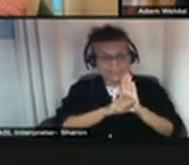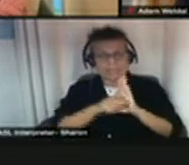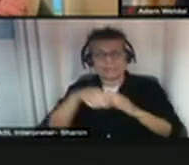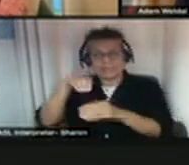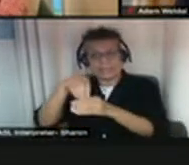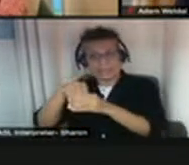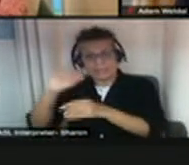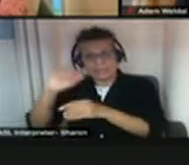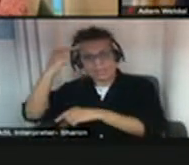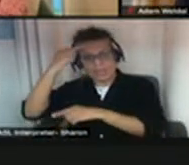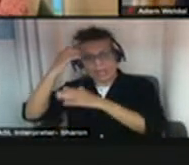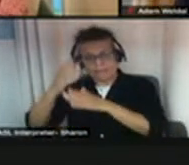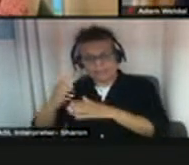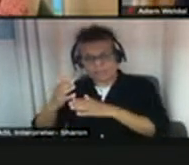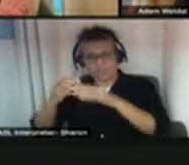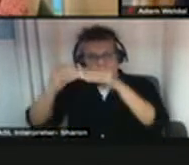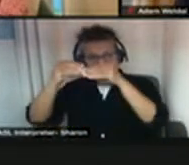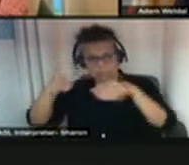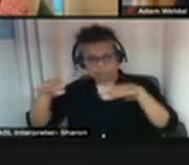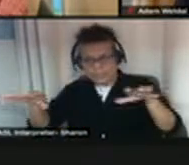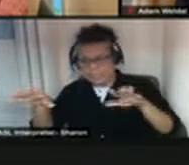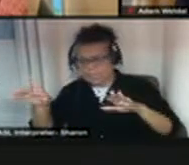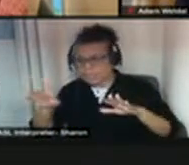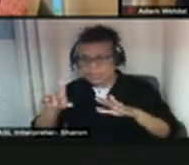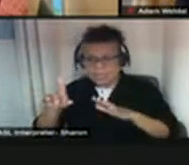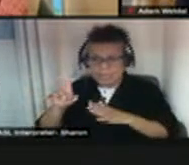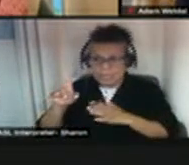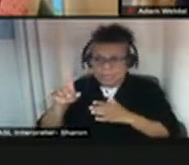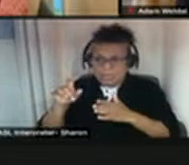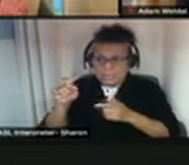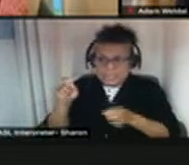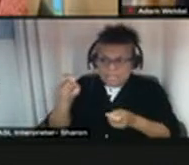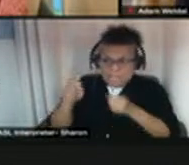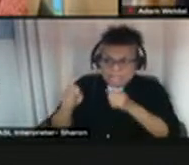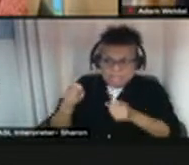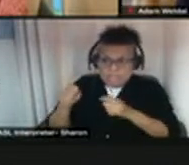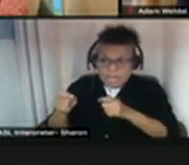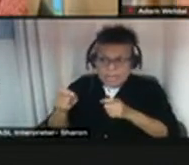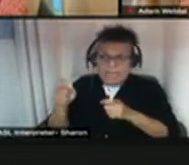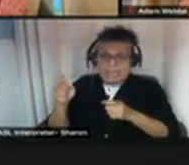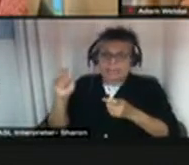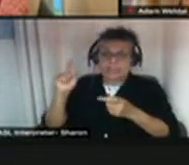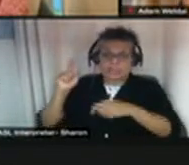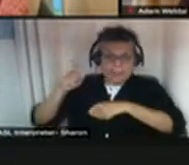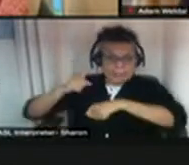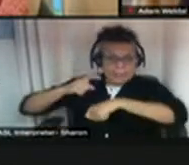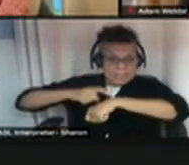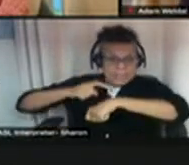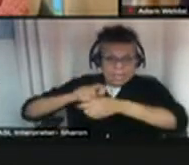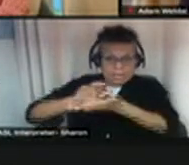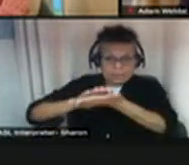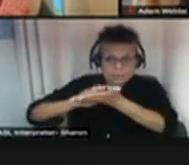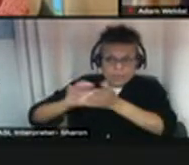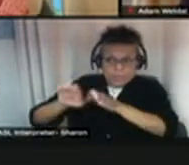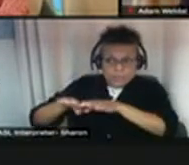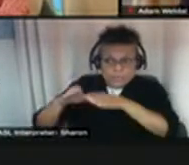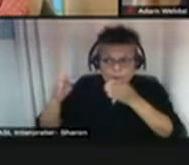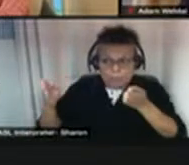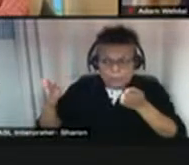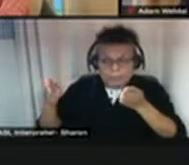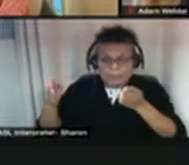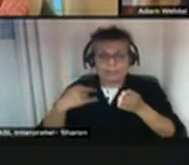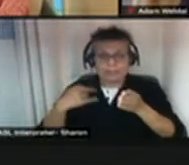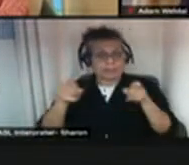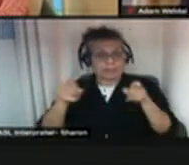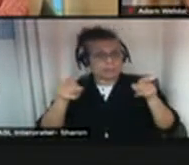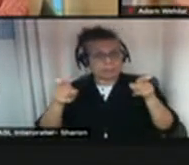branch, trying to see whether or not that would change leading up to the return of school, and indications from both,